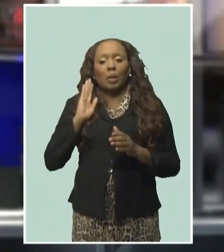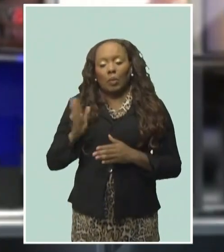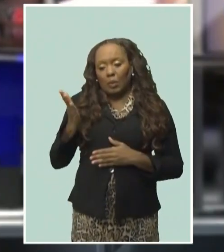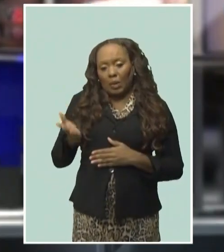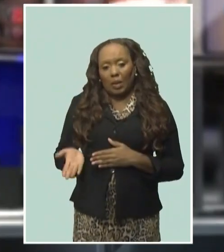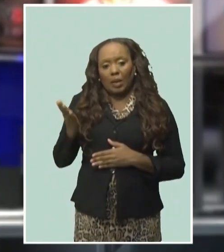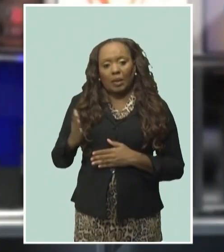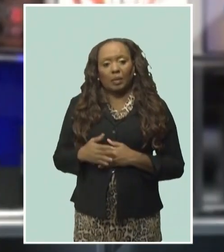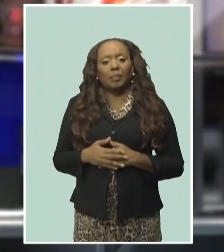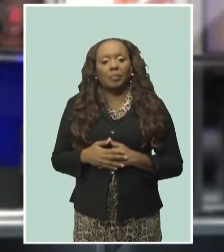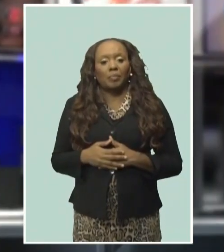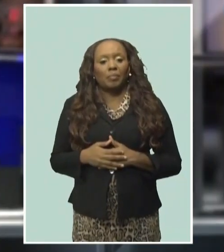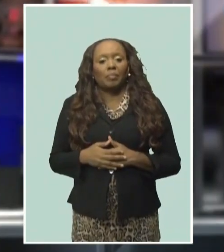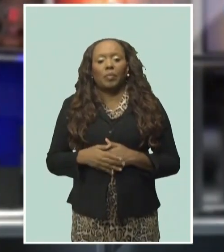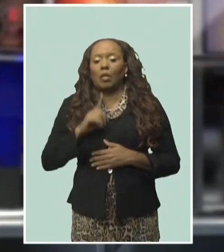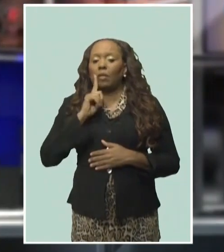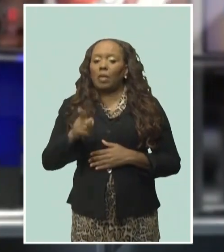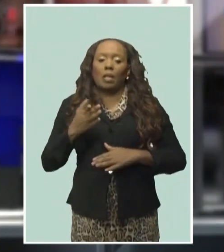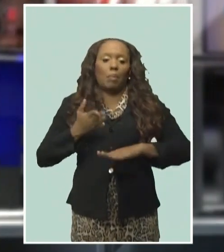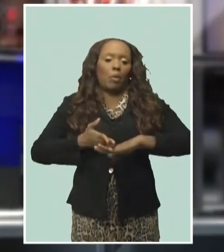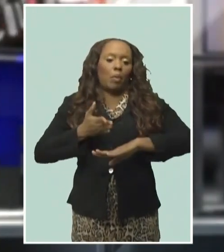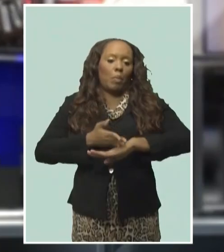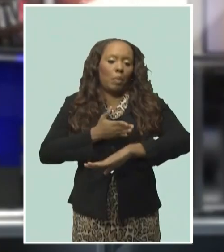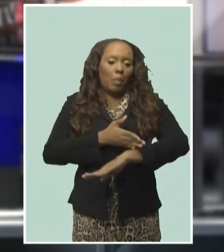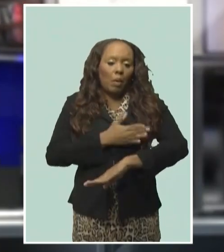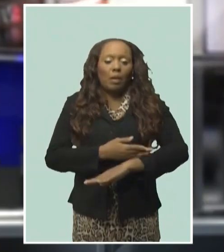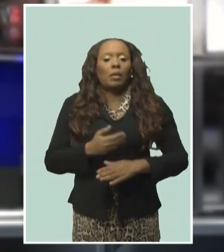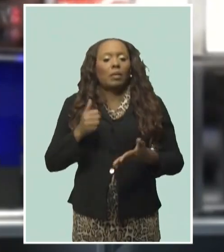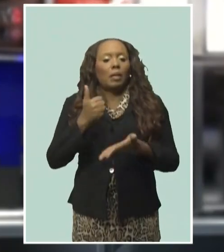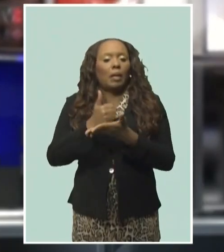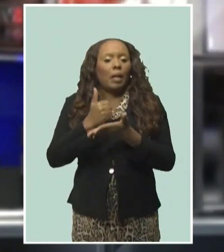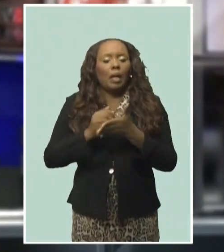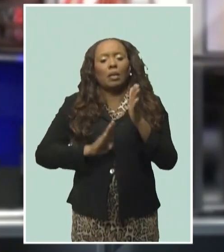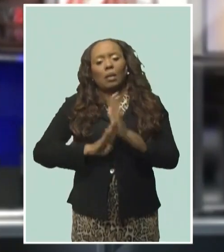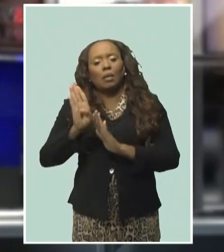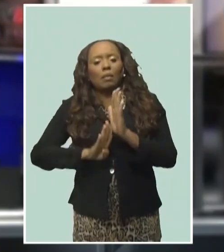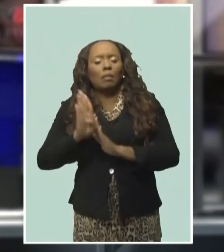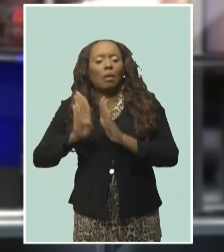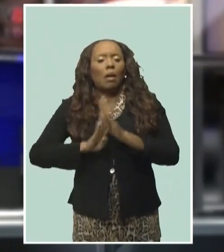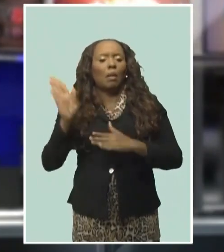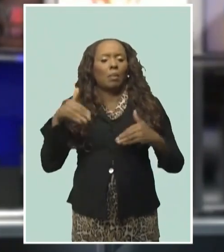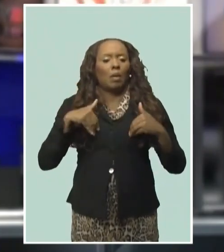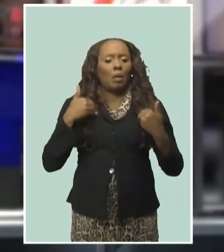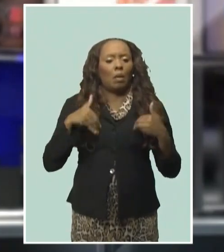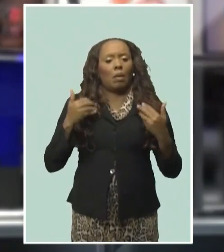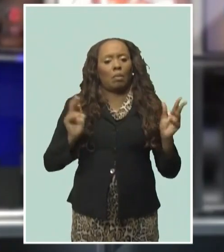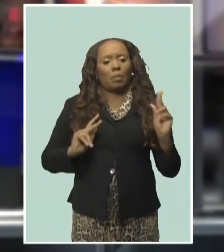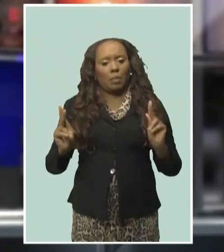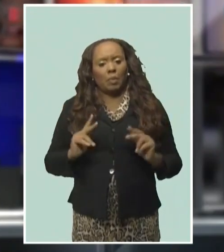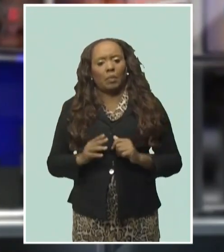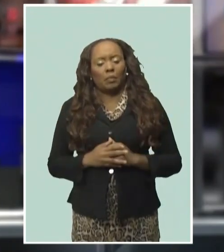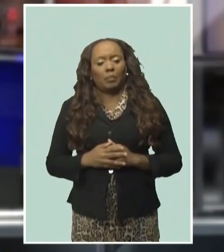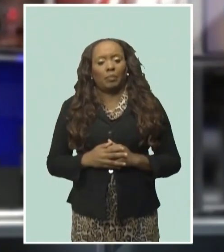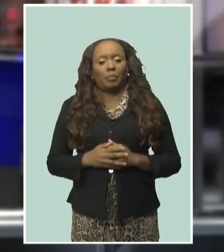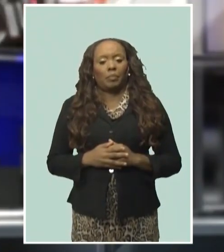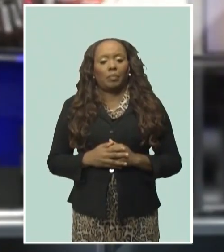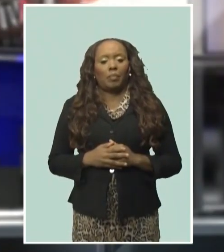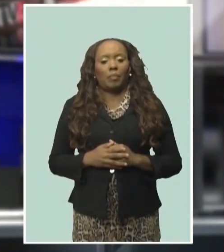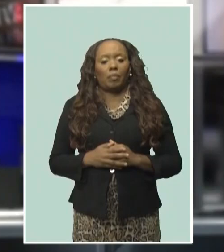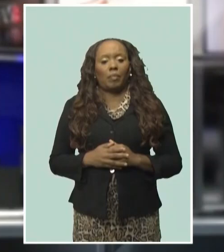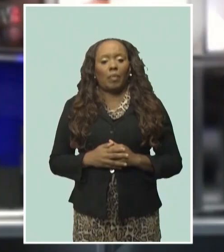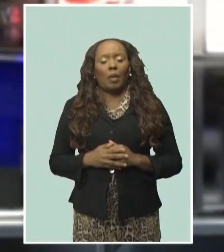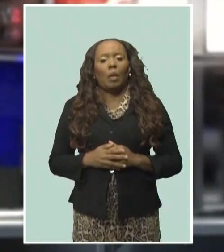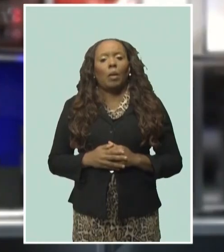significantly bolster the organization's efforts to respond to the developmental needs of young people. Mr. Haynes was at the time responding to